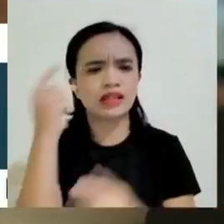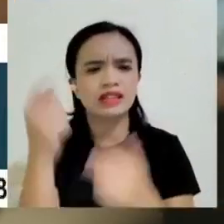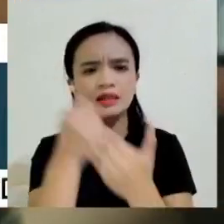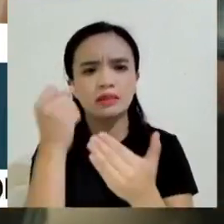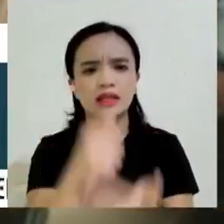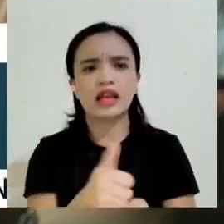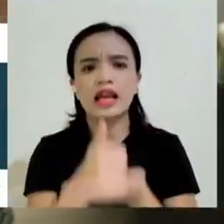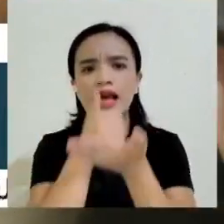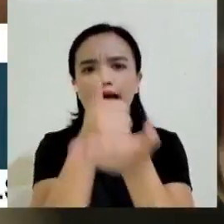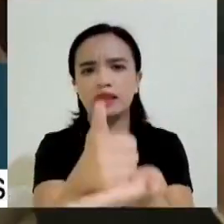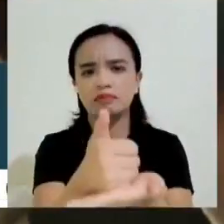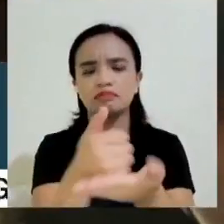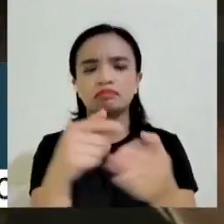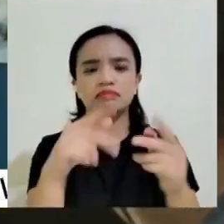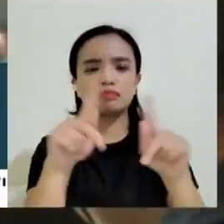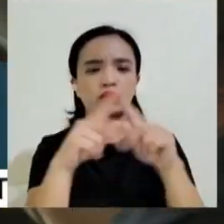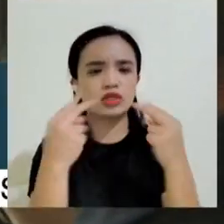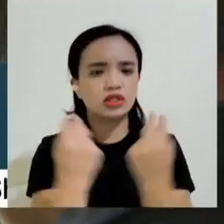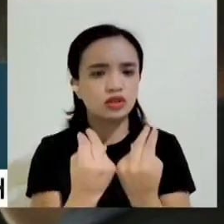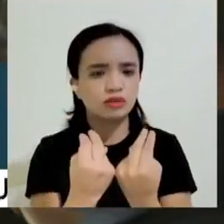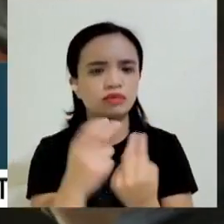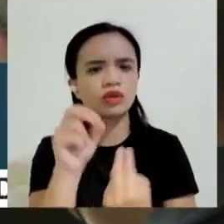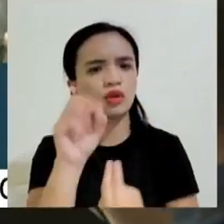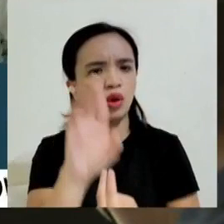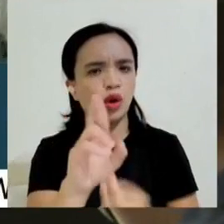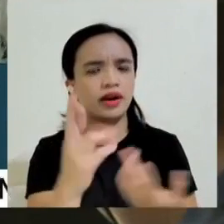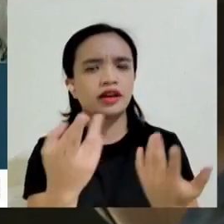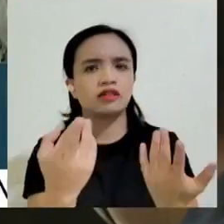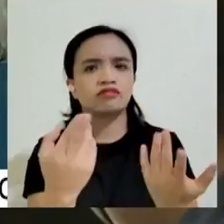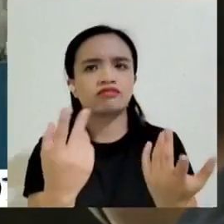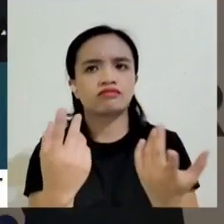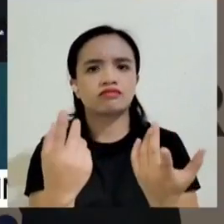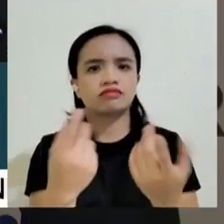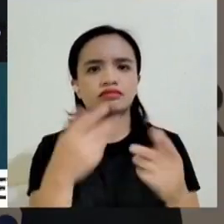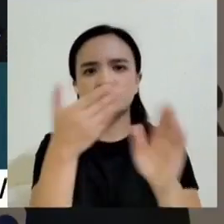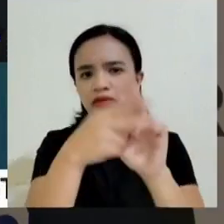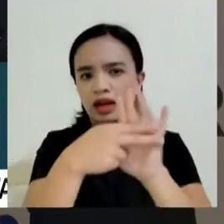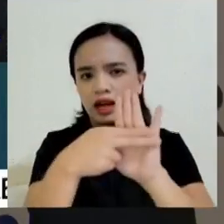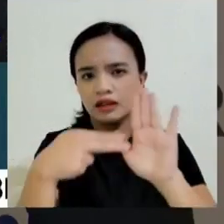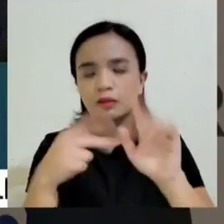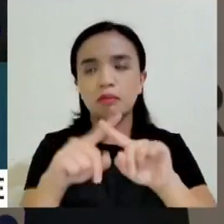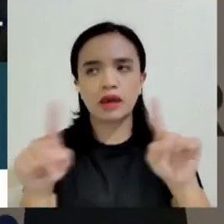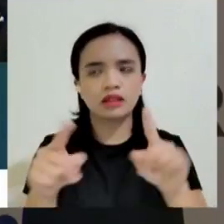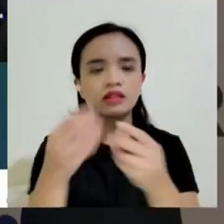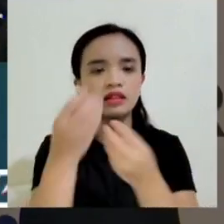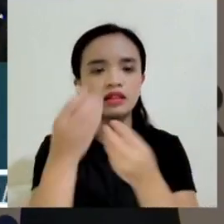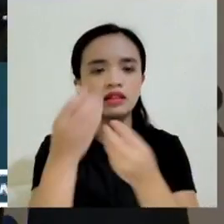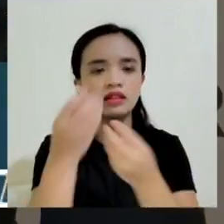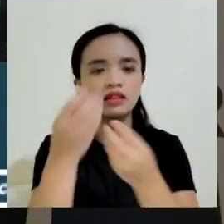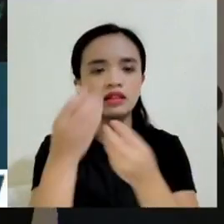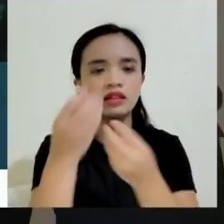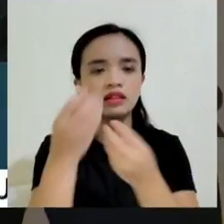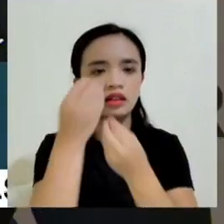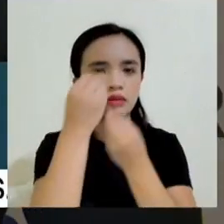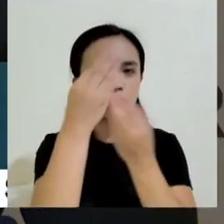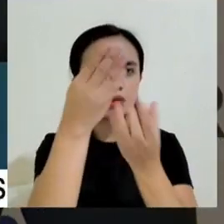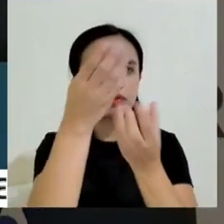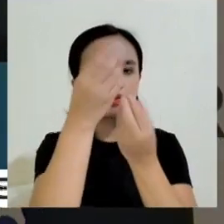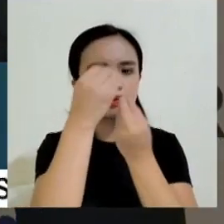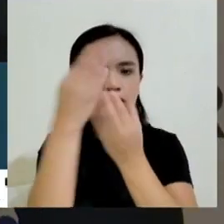about PR as doing good and telling people about it. So that's something that's important, that it cannot